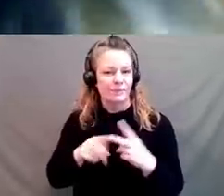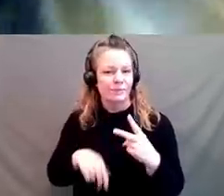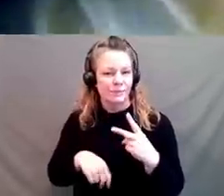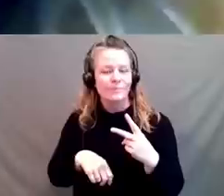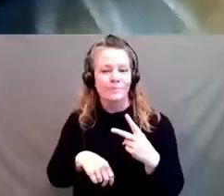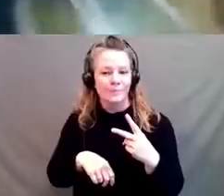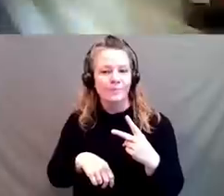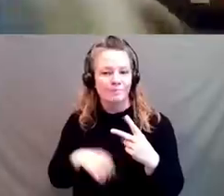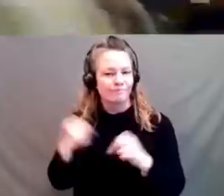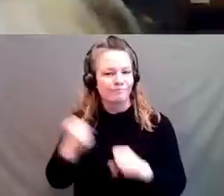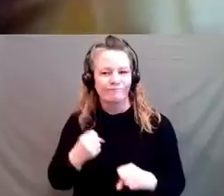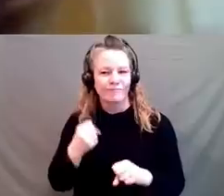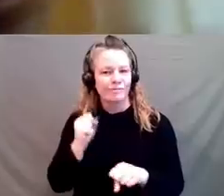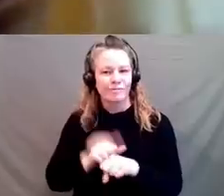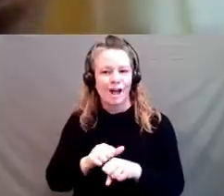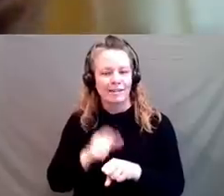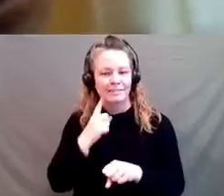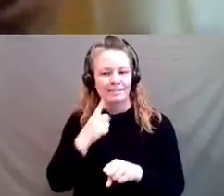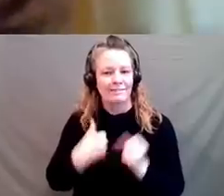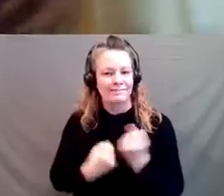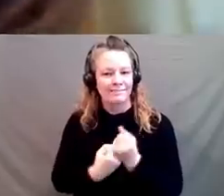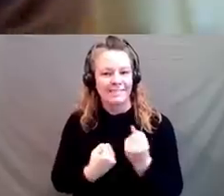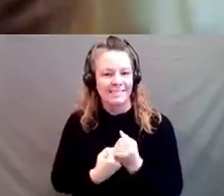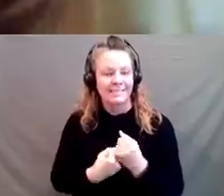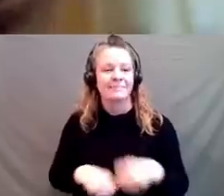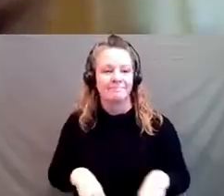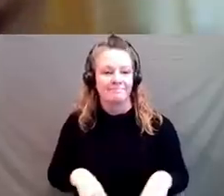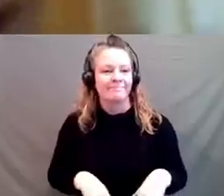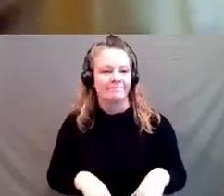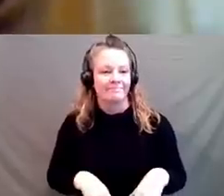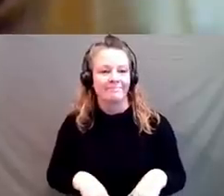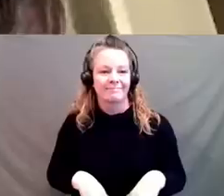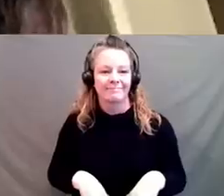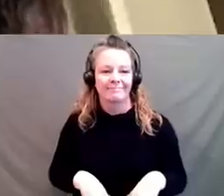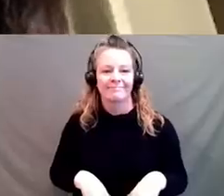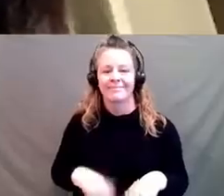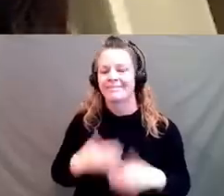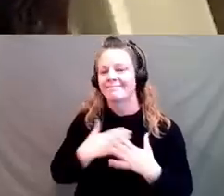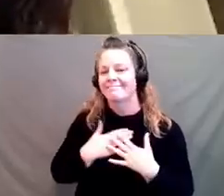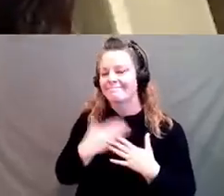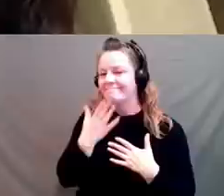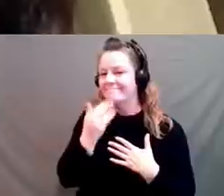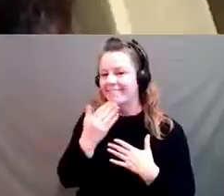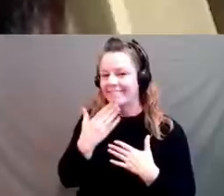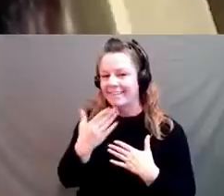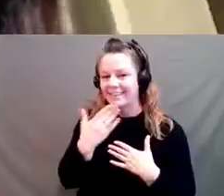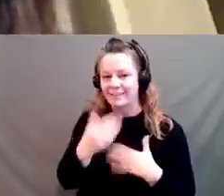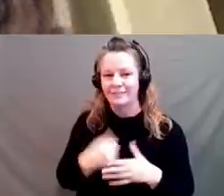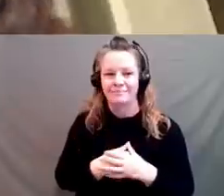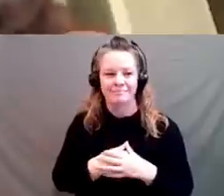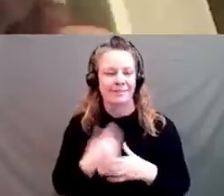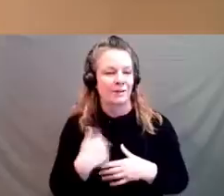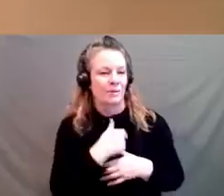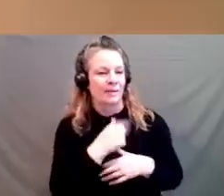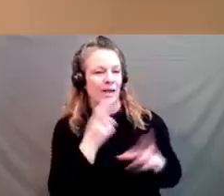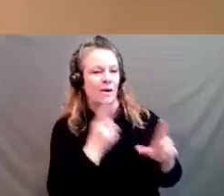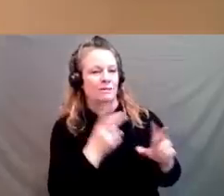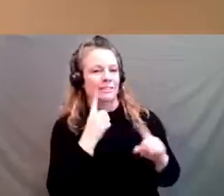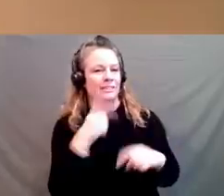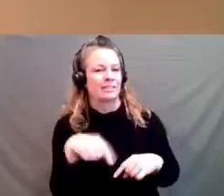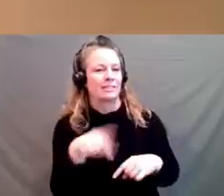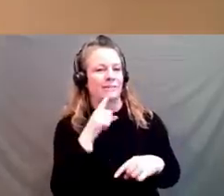the two rocks in the time here. We are the actual hidden heroes. Yes!